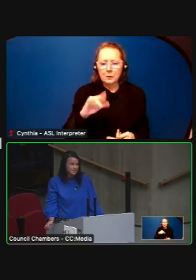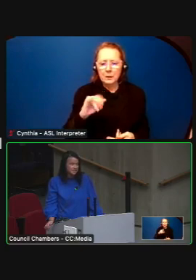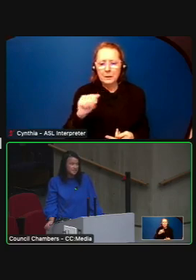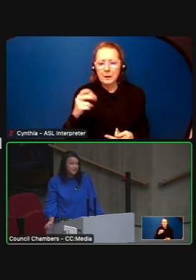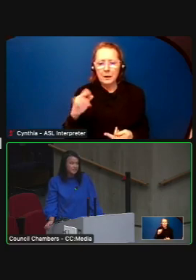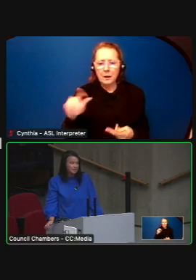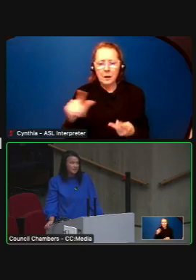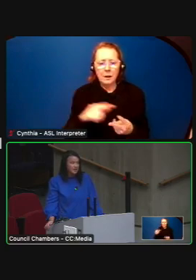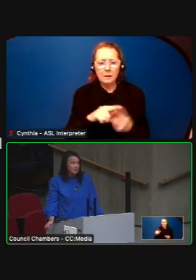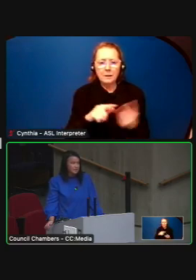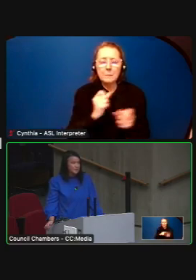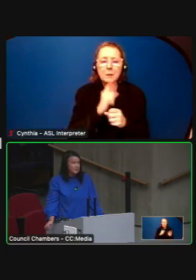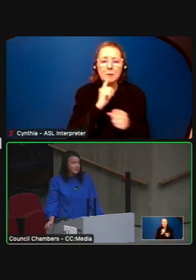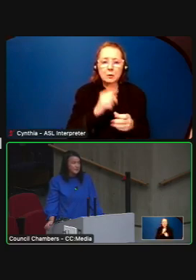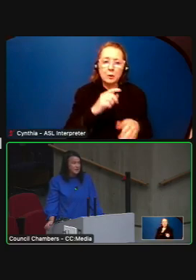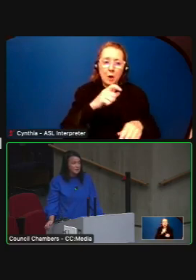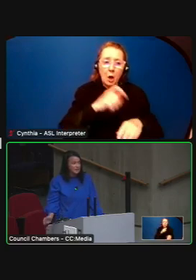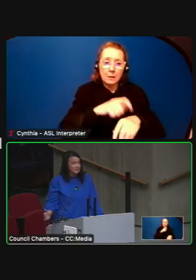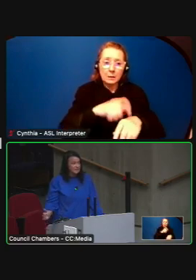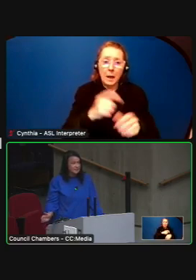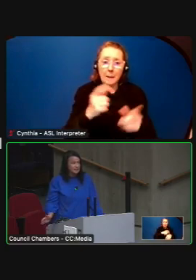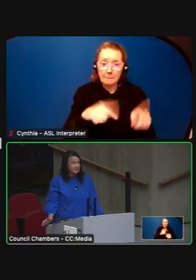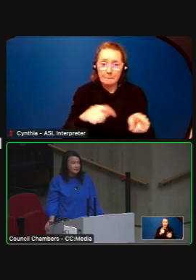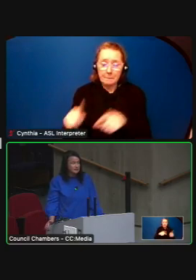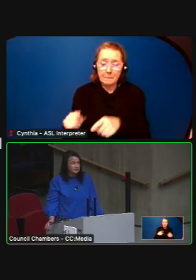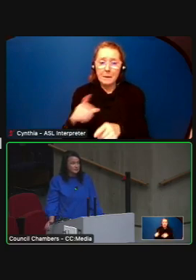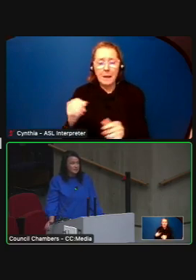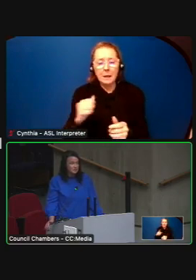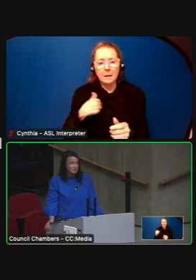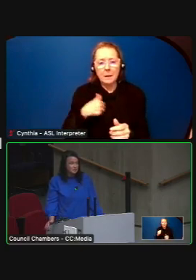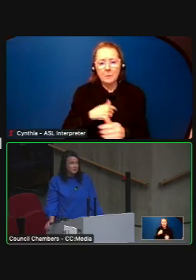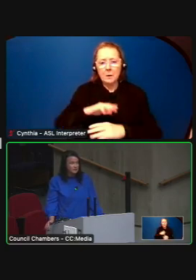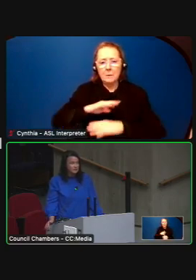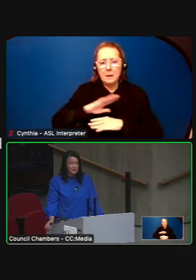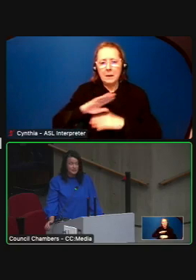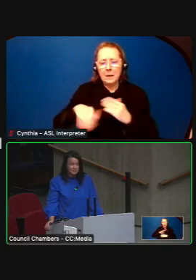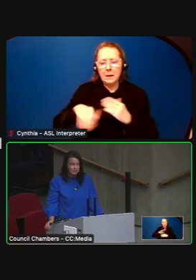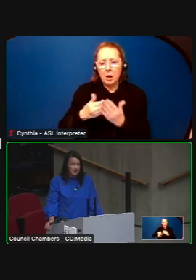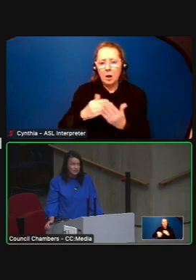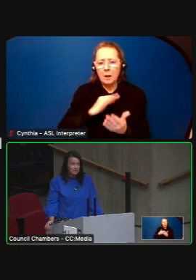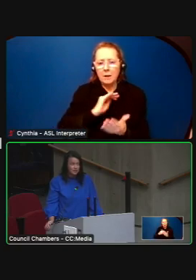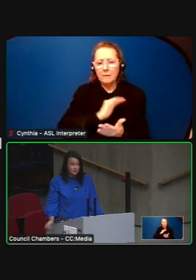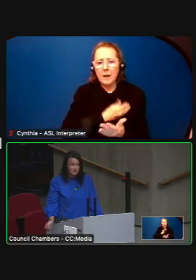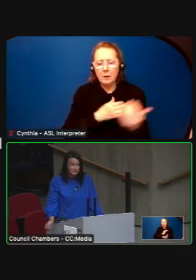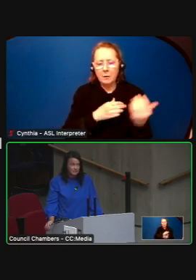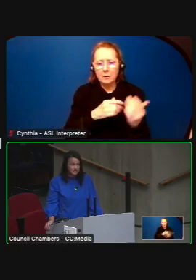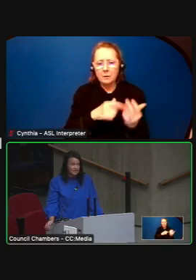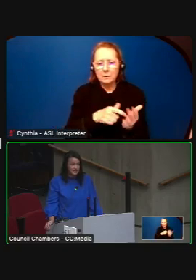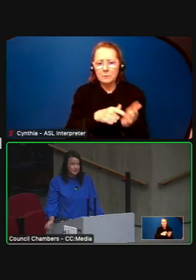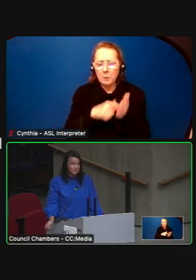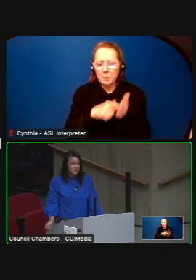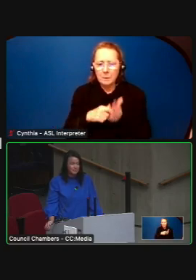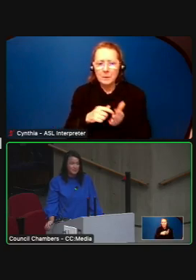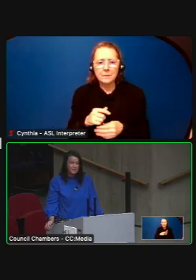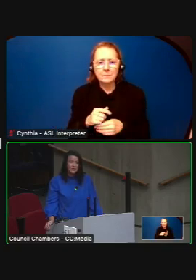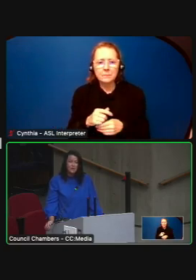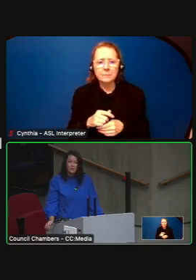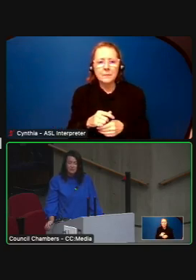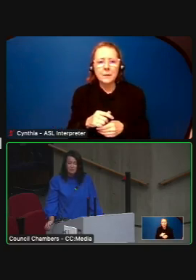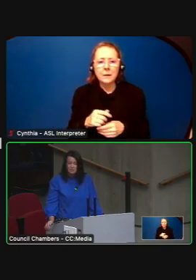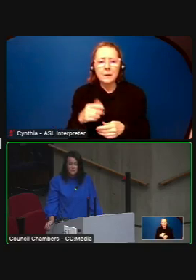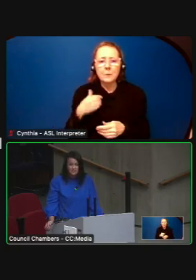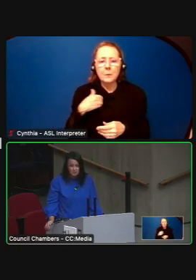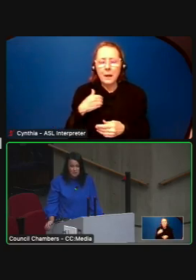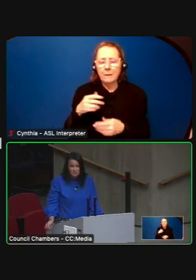obligations. The Assistant Housing Administrator of the Development and Strategy oversees our finance department,